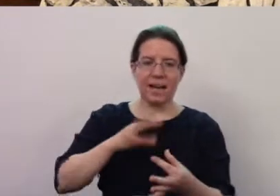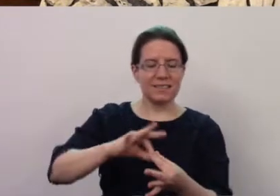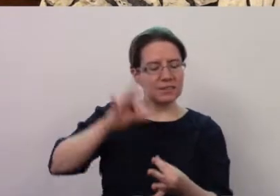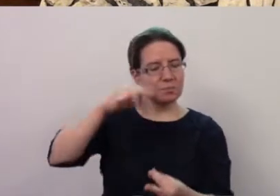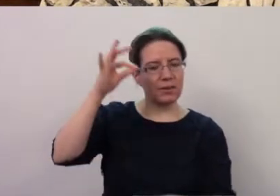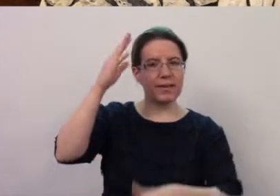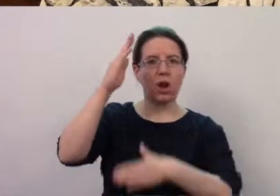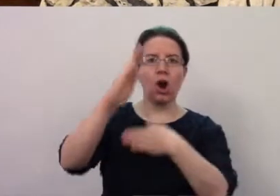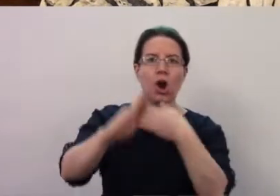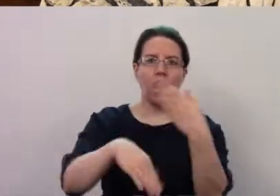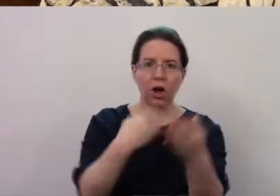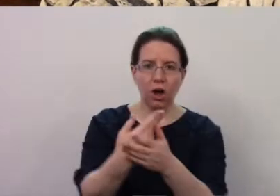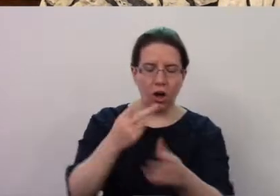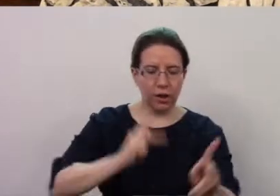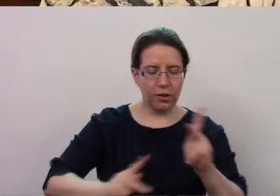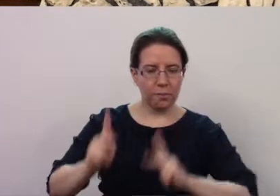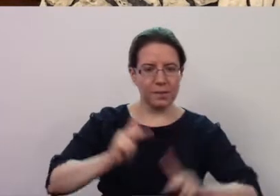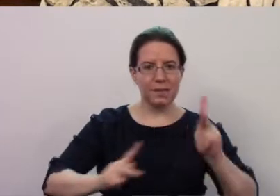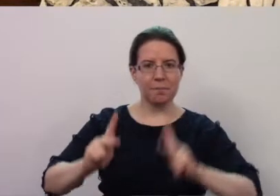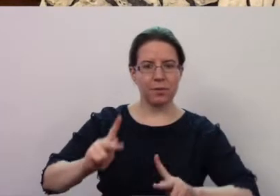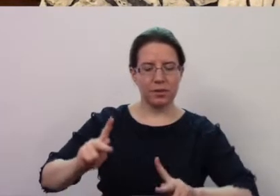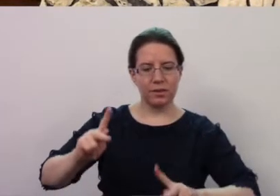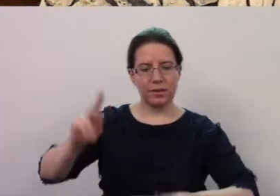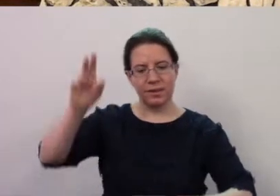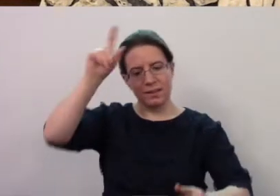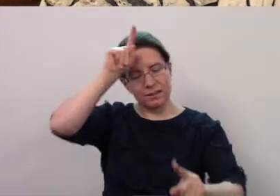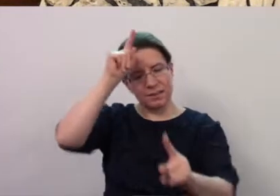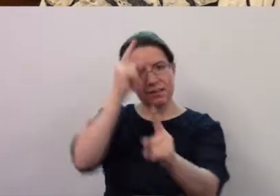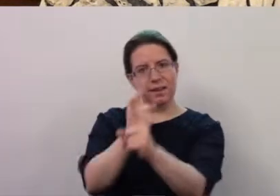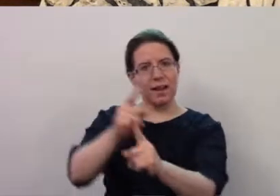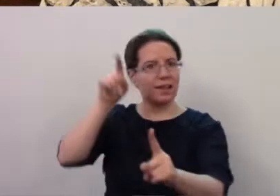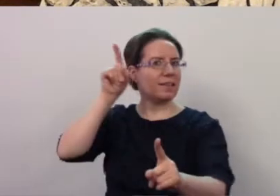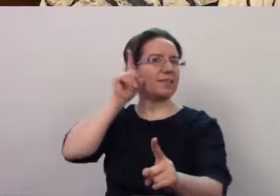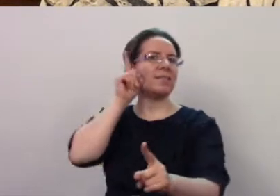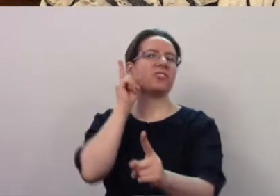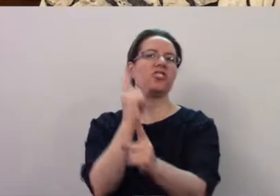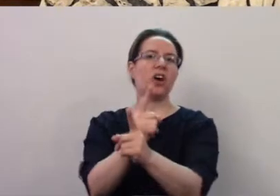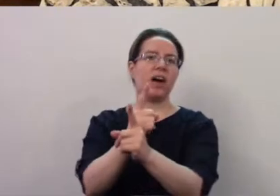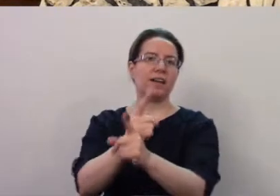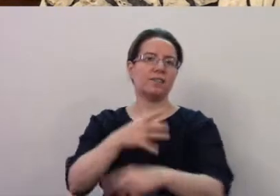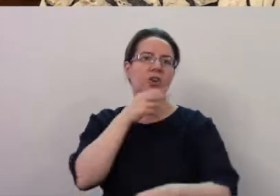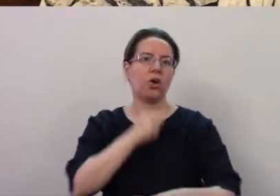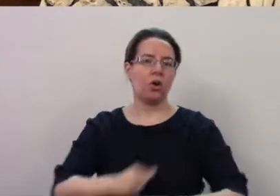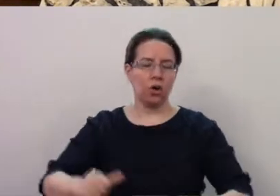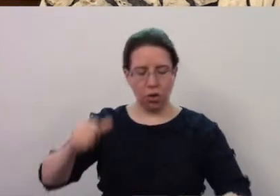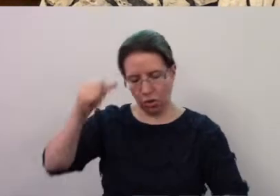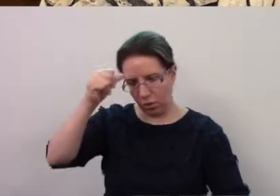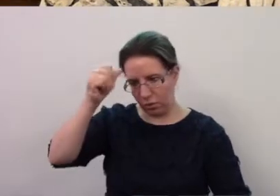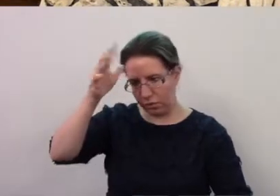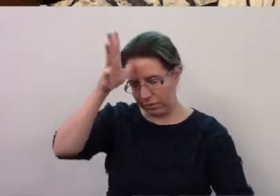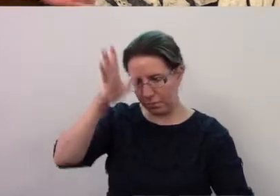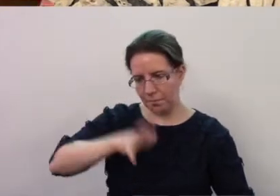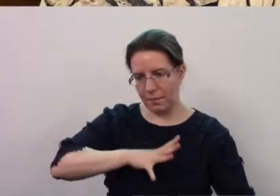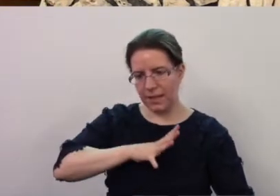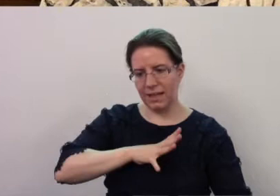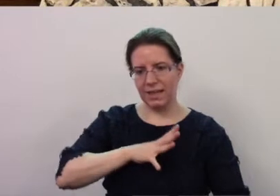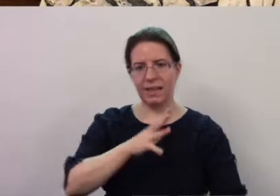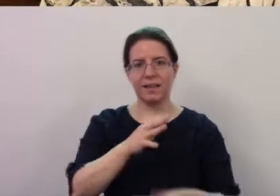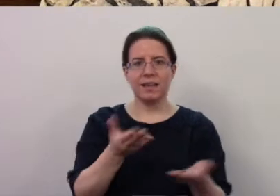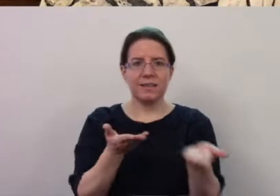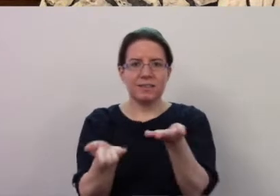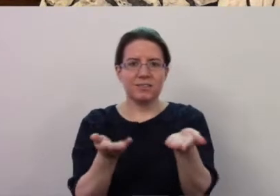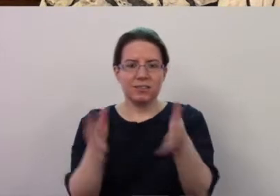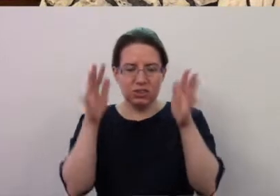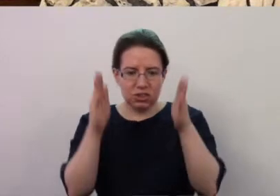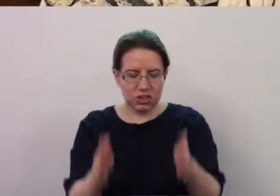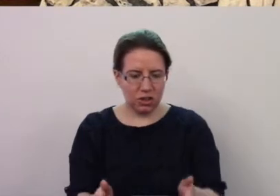my spirit on all. Upon all flesh, and your sons and your daughters shall prophesy. Your young men shall see visions, and your old